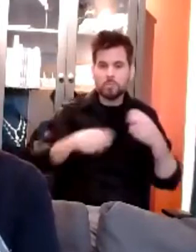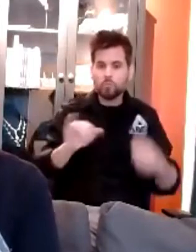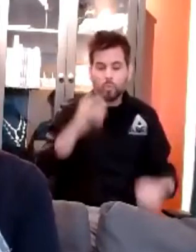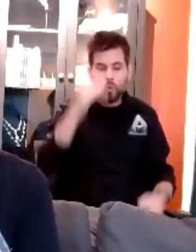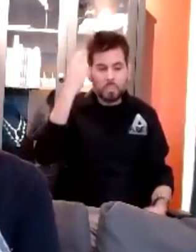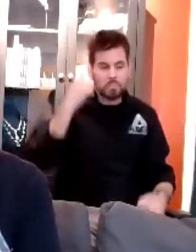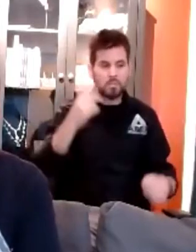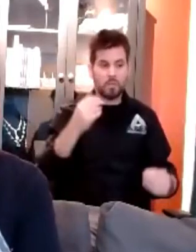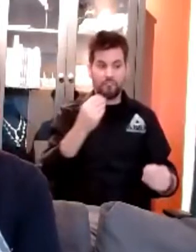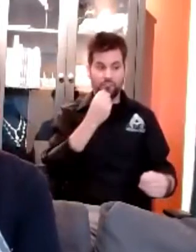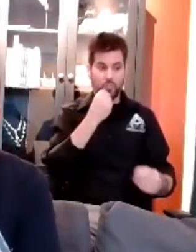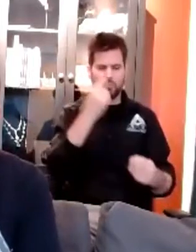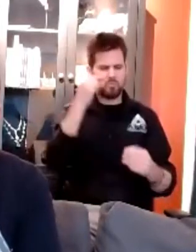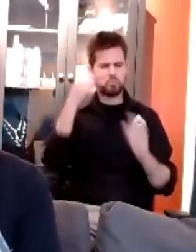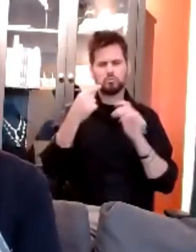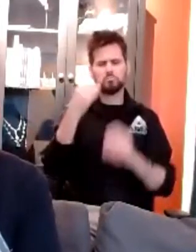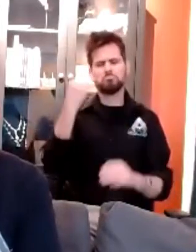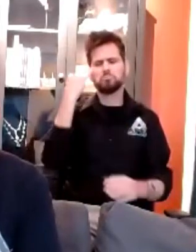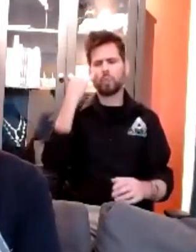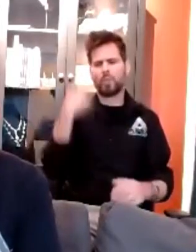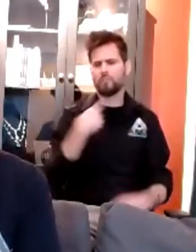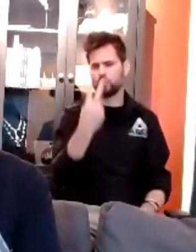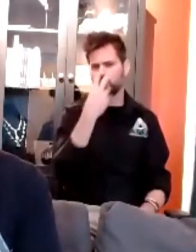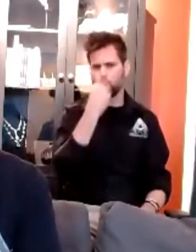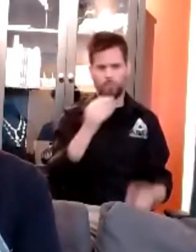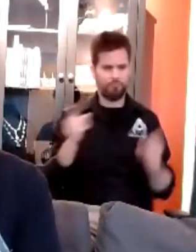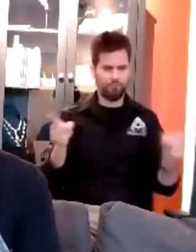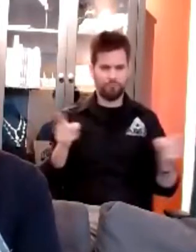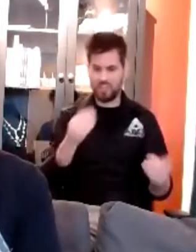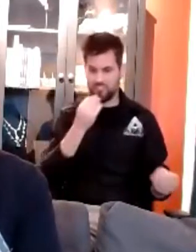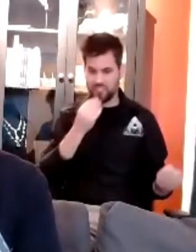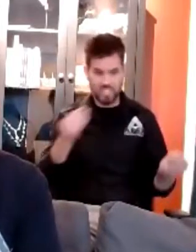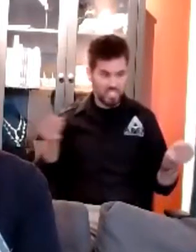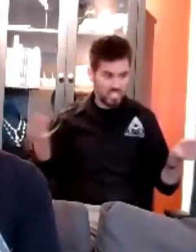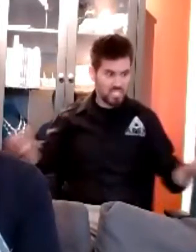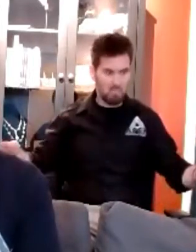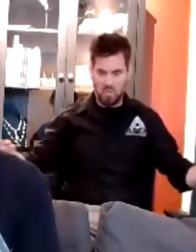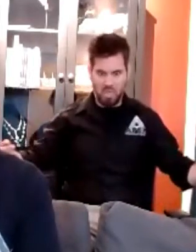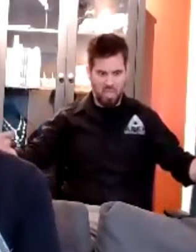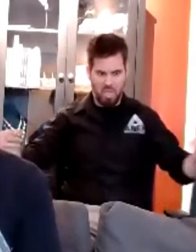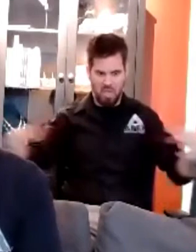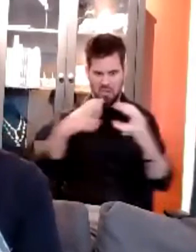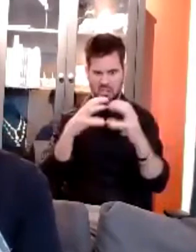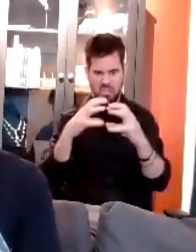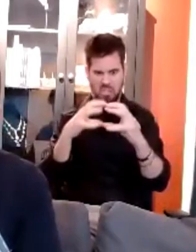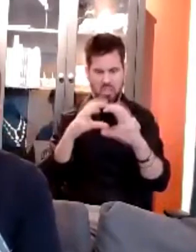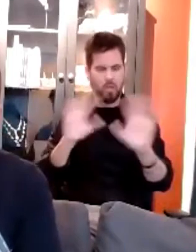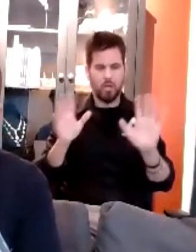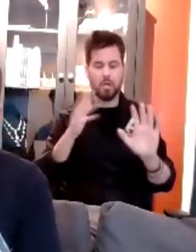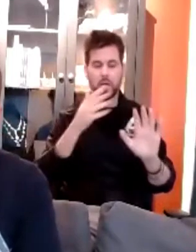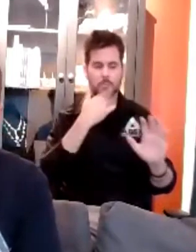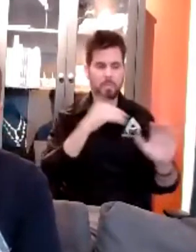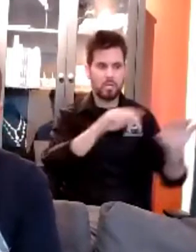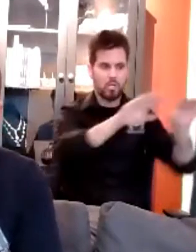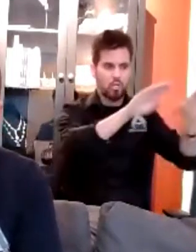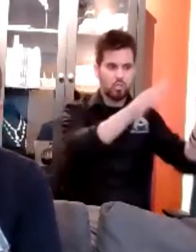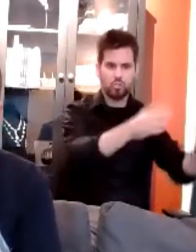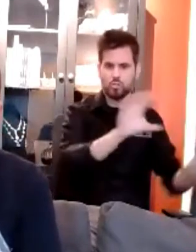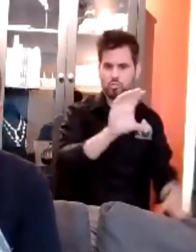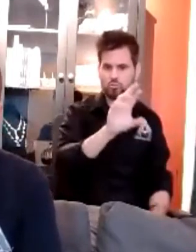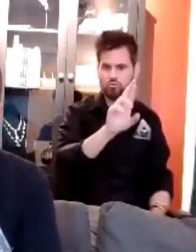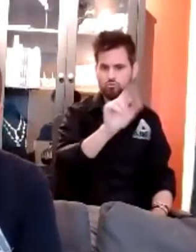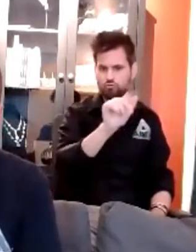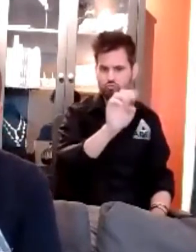squabble. When we started feeding him in the crate, and getting a wolf, and he's a wolf, he's not a wolf